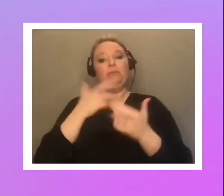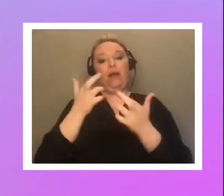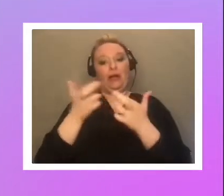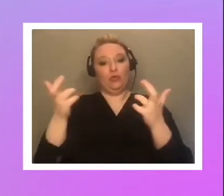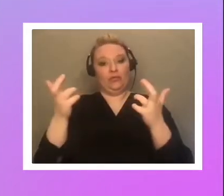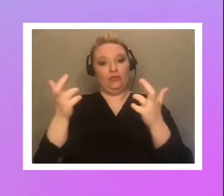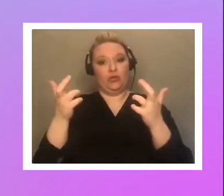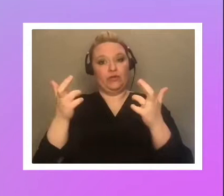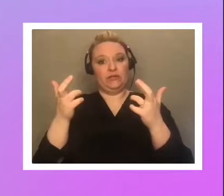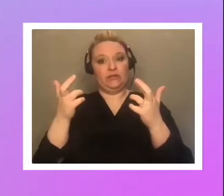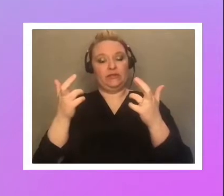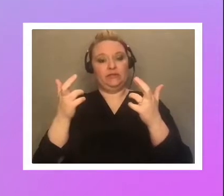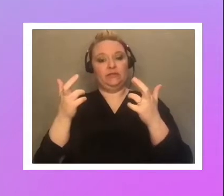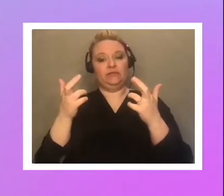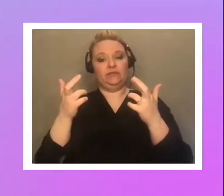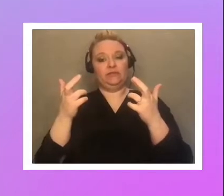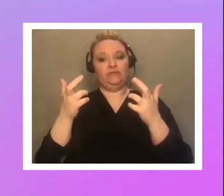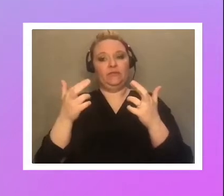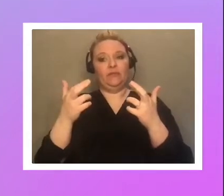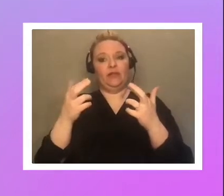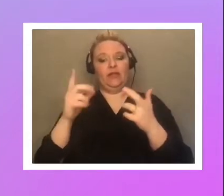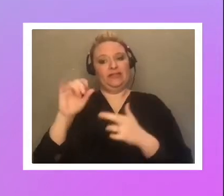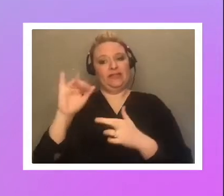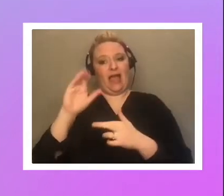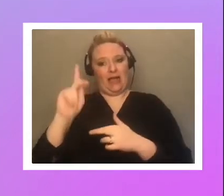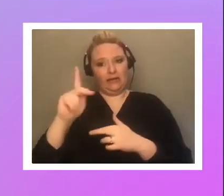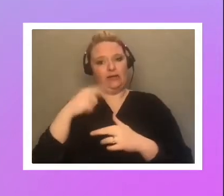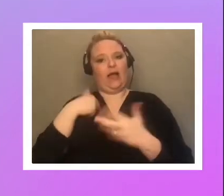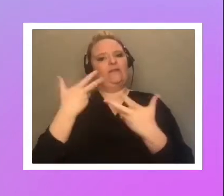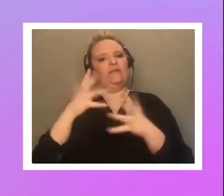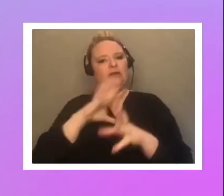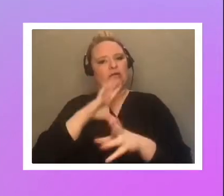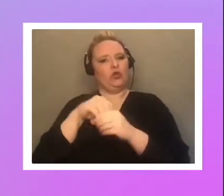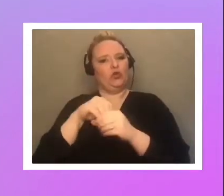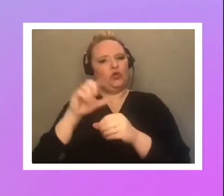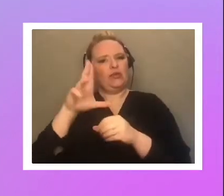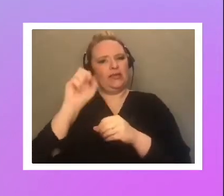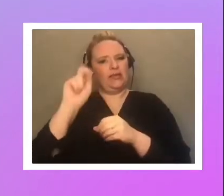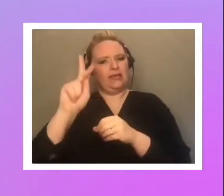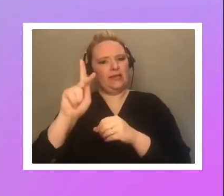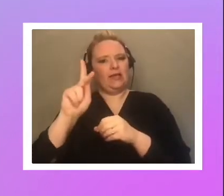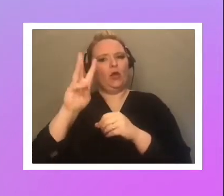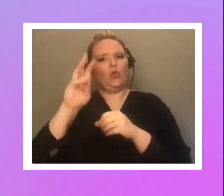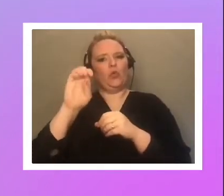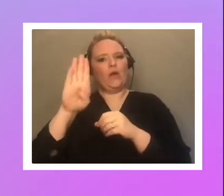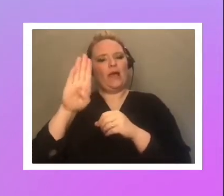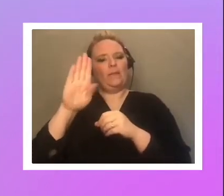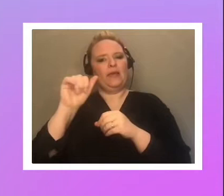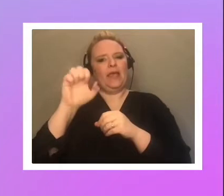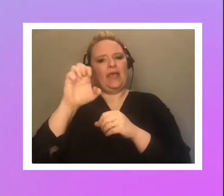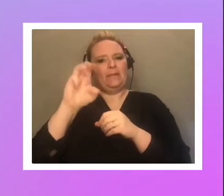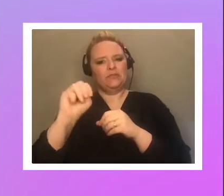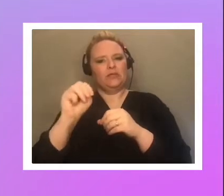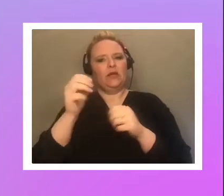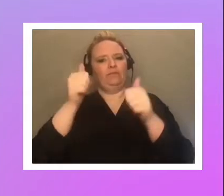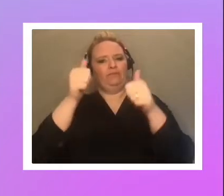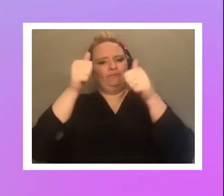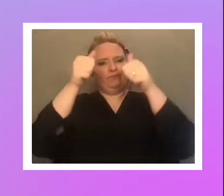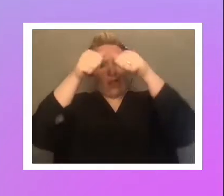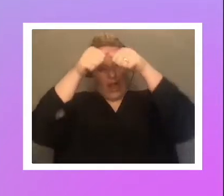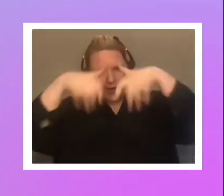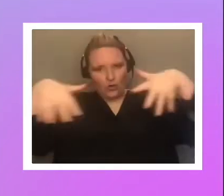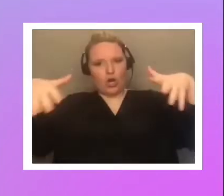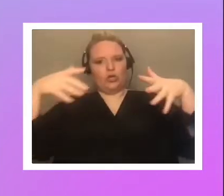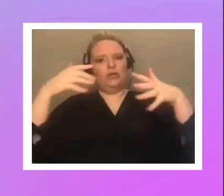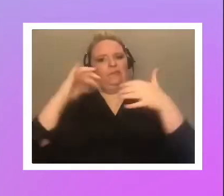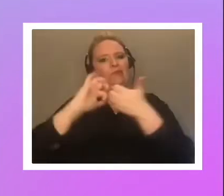deck, I've included a link to WebAIM's hierarchy for motivating